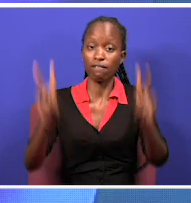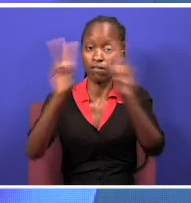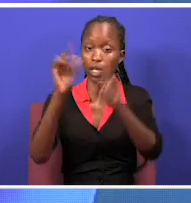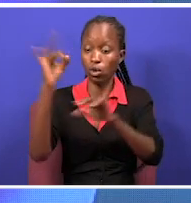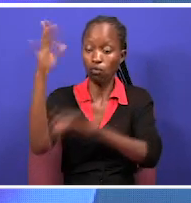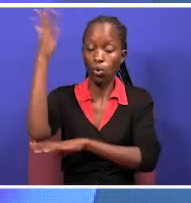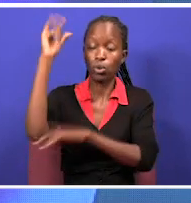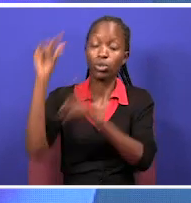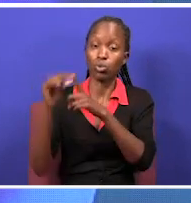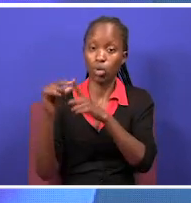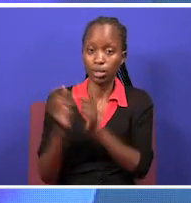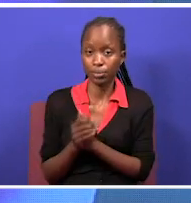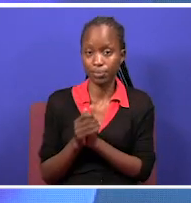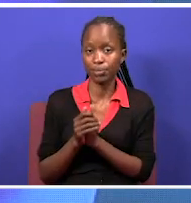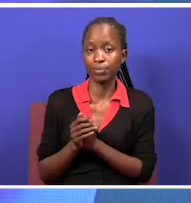Word of God.